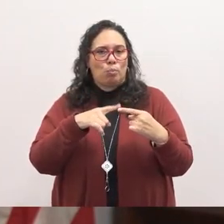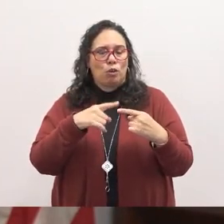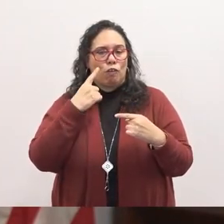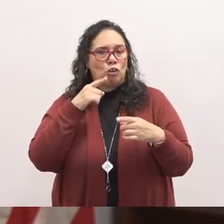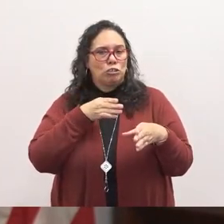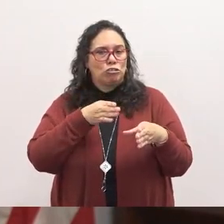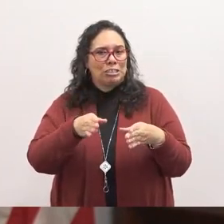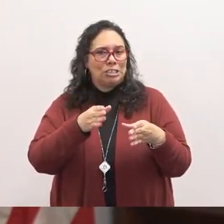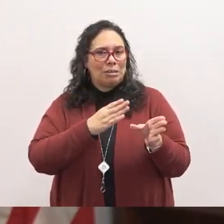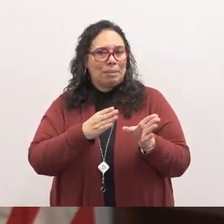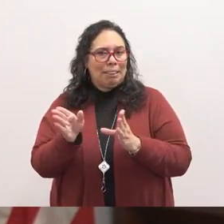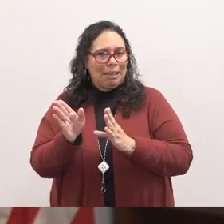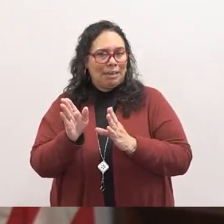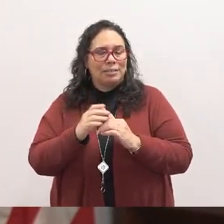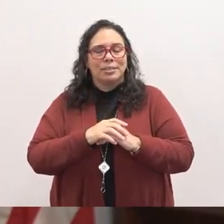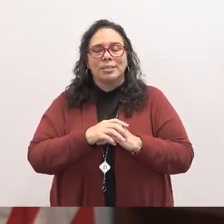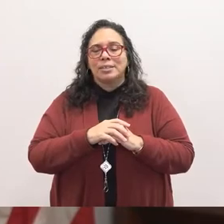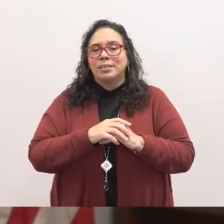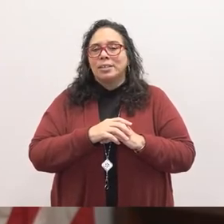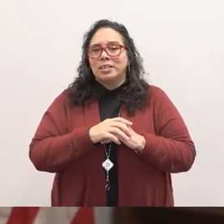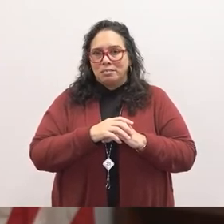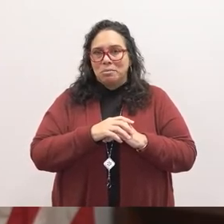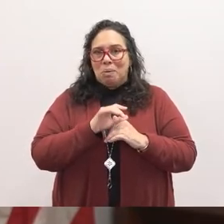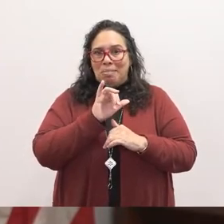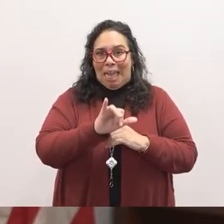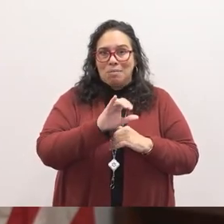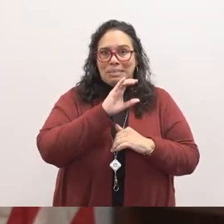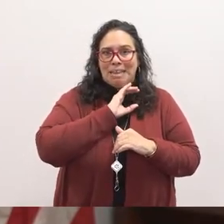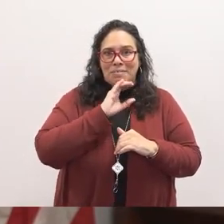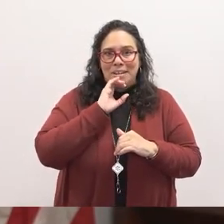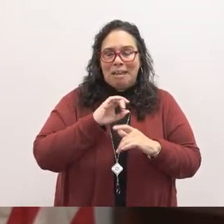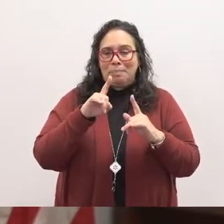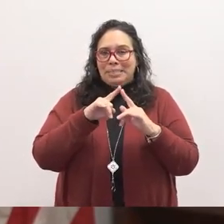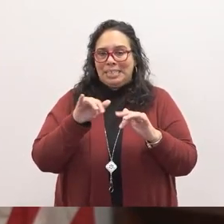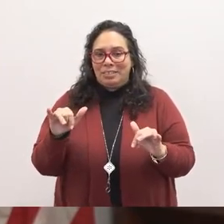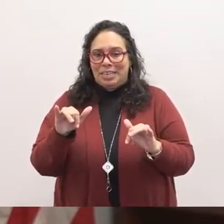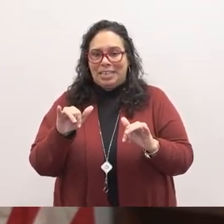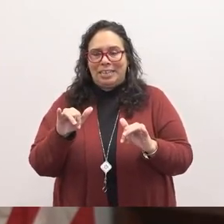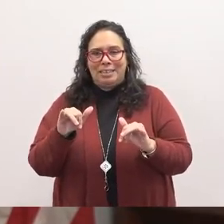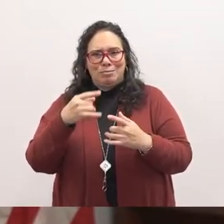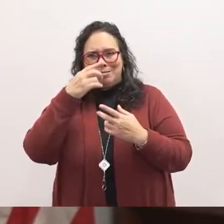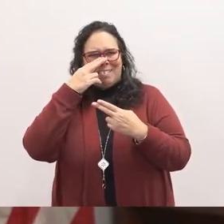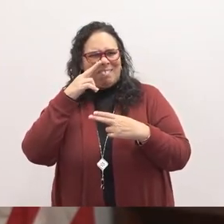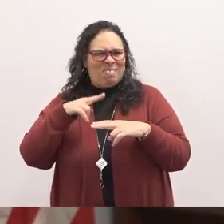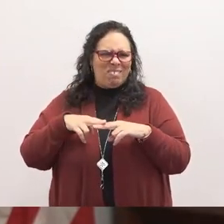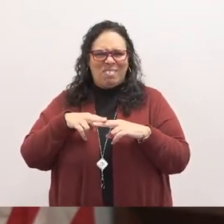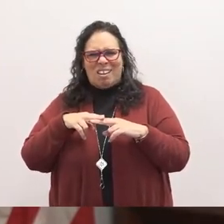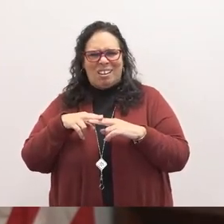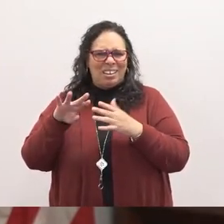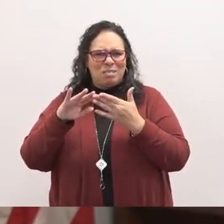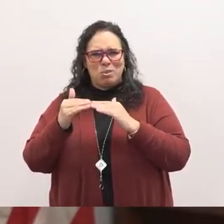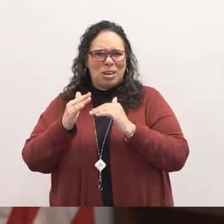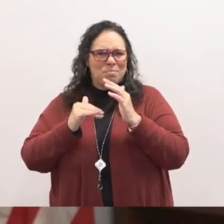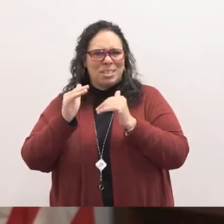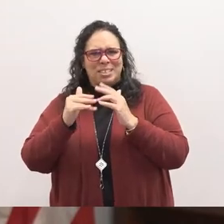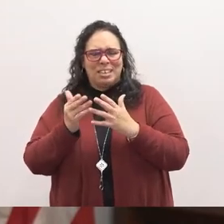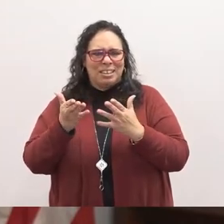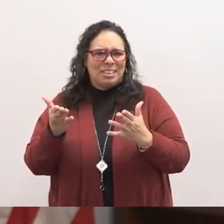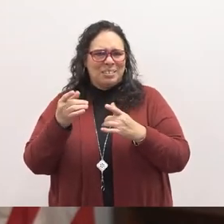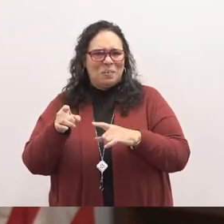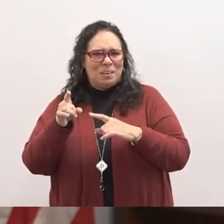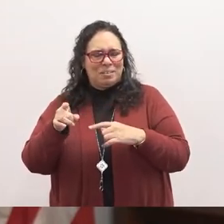planning session. So we had that going on in the cafeteria at the same time that there was all kinds of fun community building stuff going on there. And I